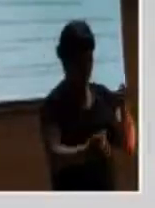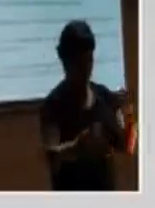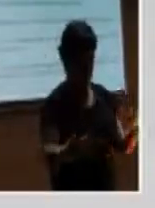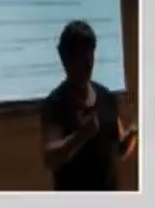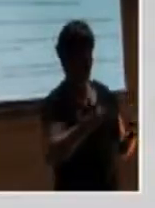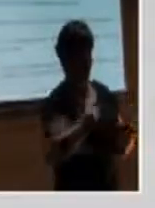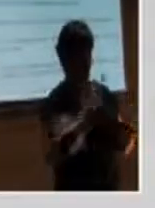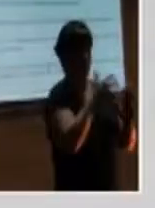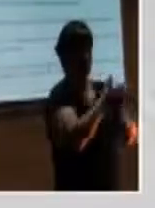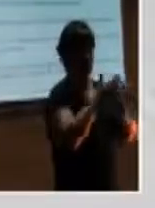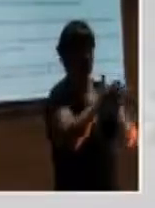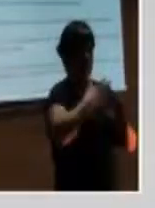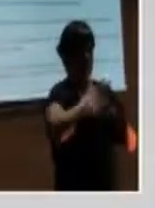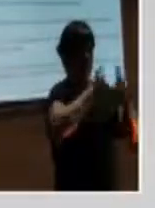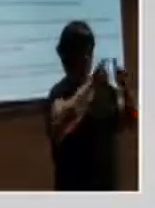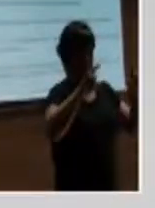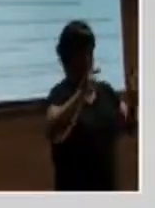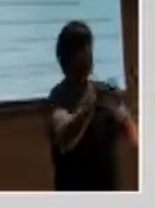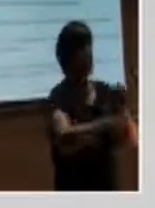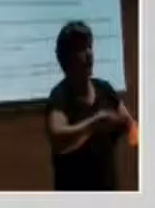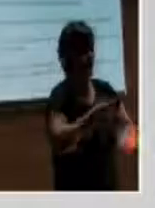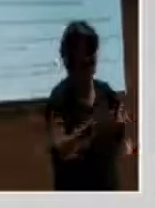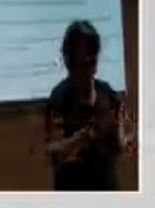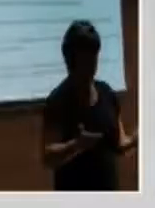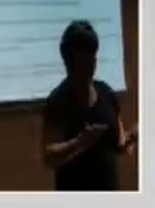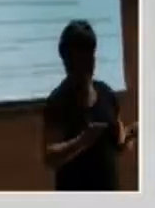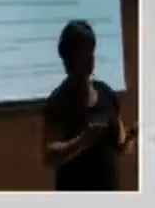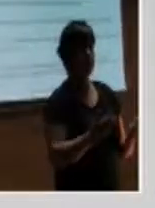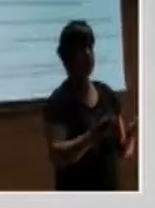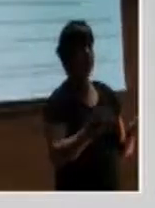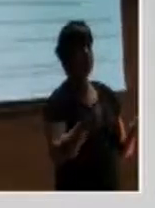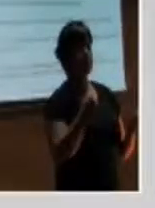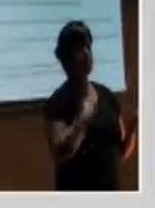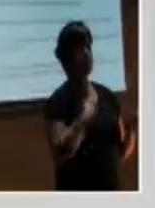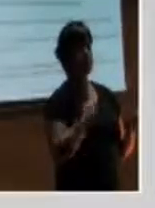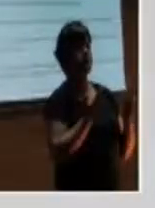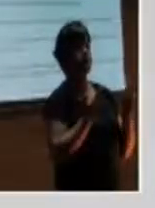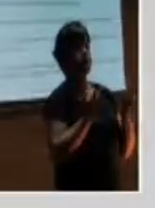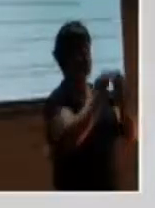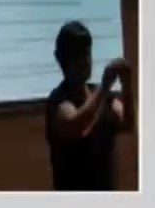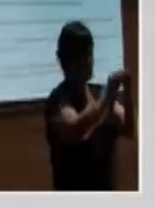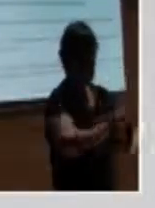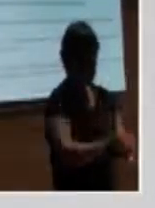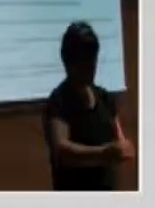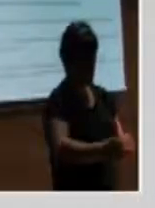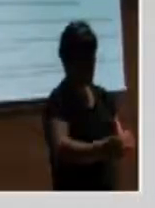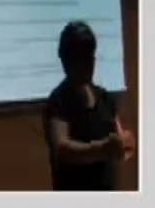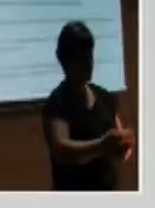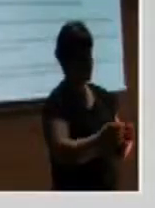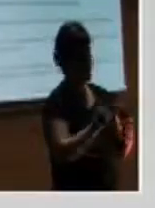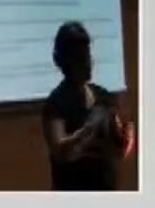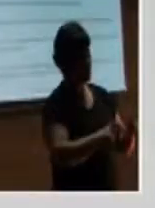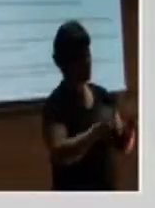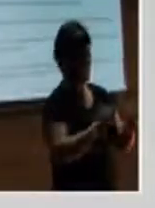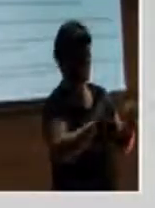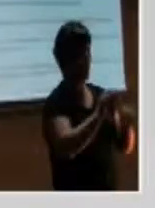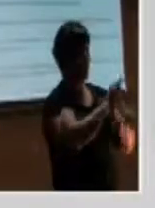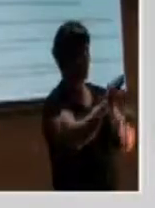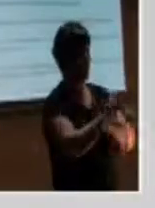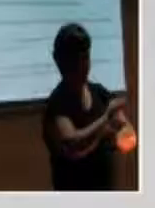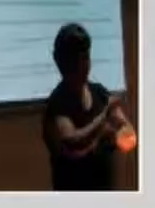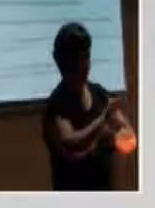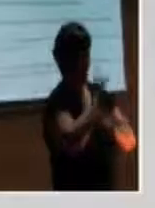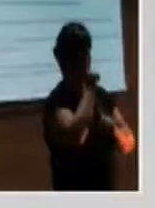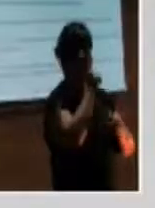develop and export Swedish elderly and dementia care. Our training offer is based on